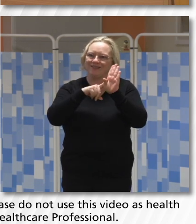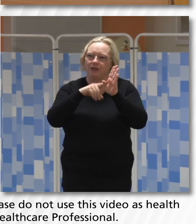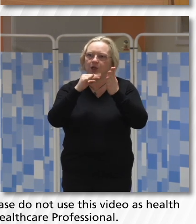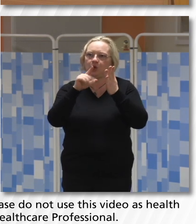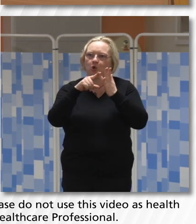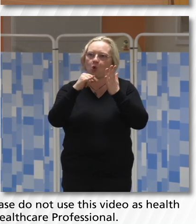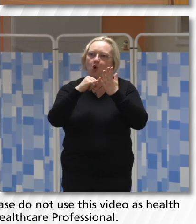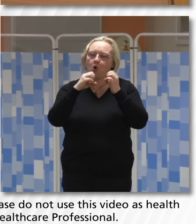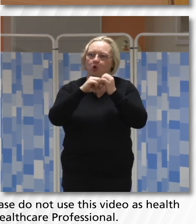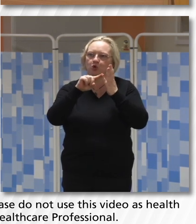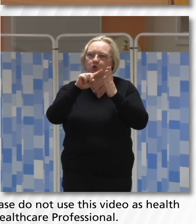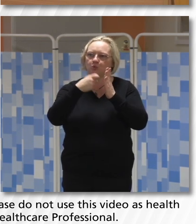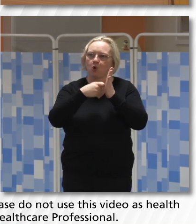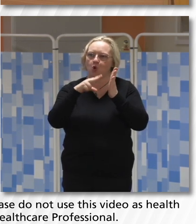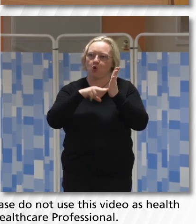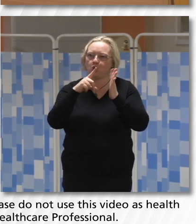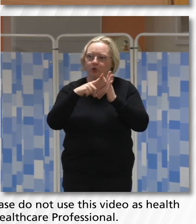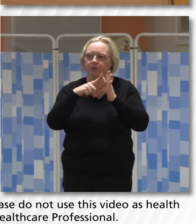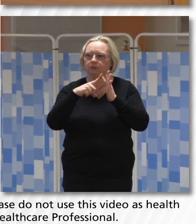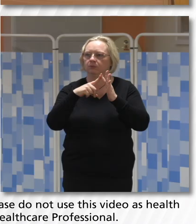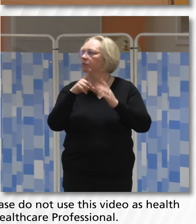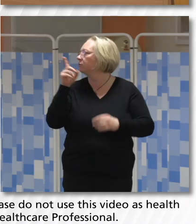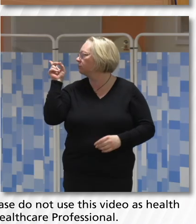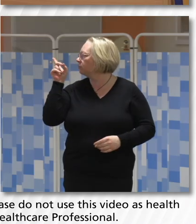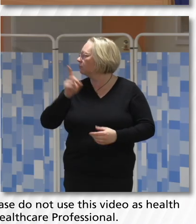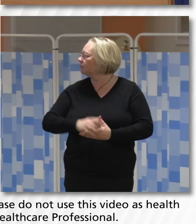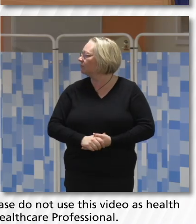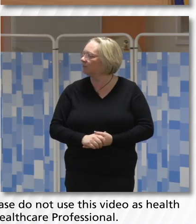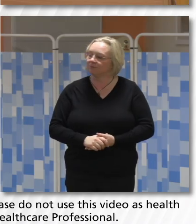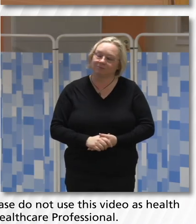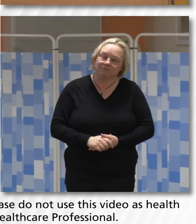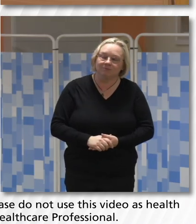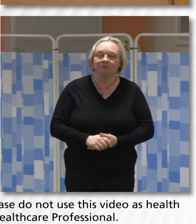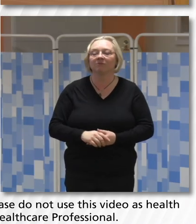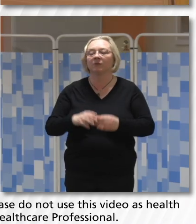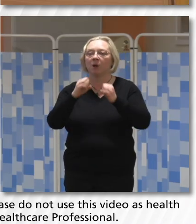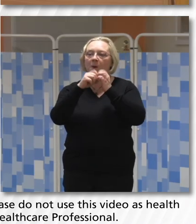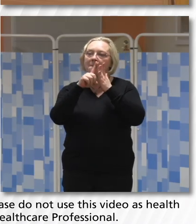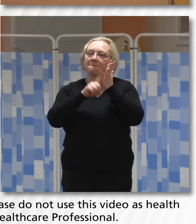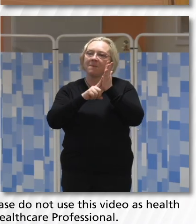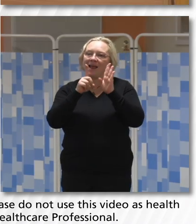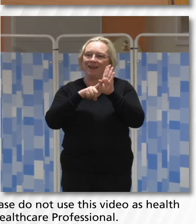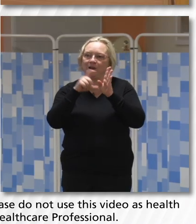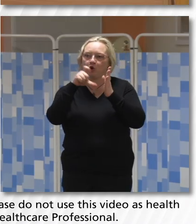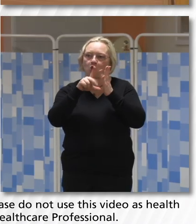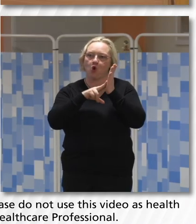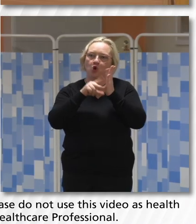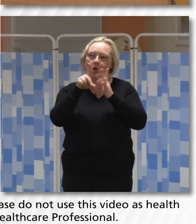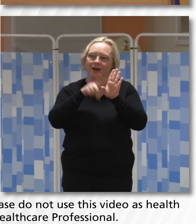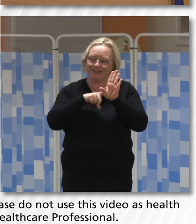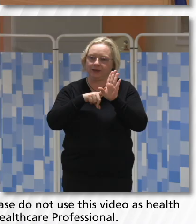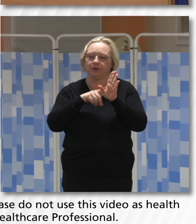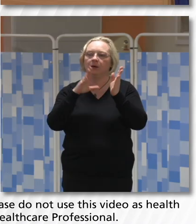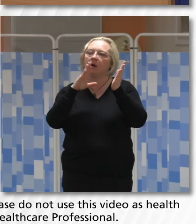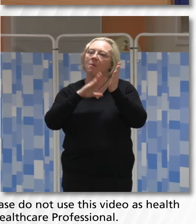depends on what you think about whether that's good company or not. Billy Connolly, Neil Diamond, Michael